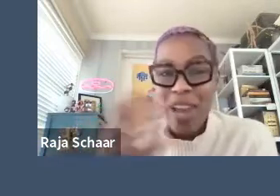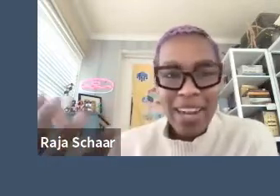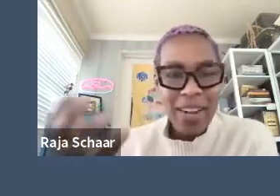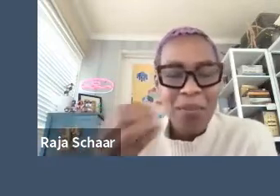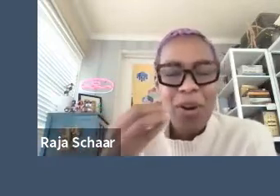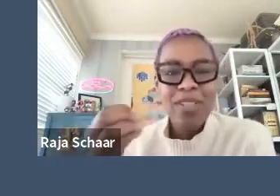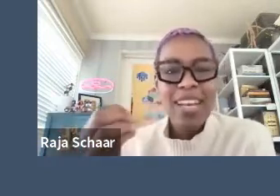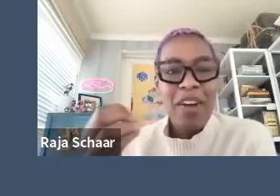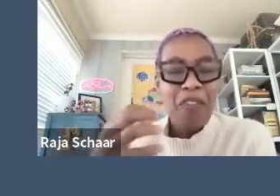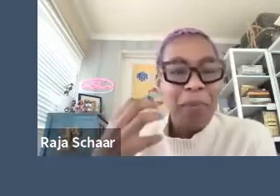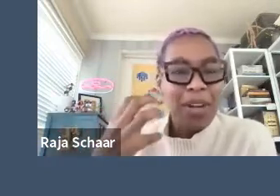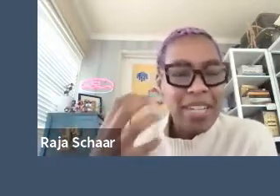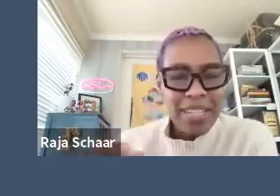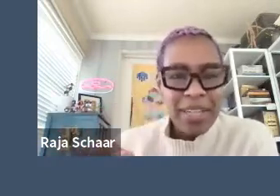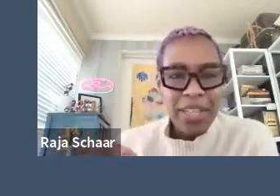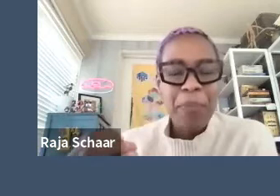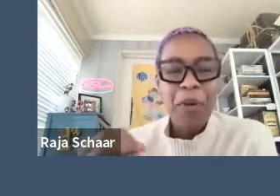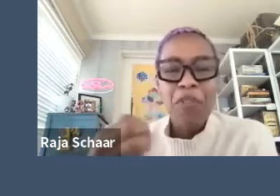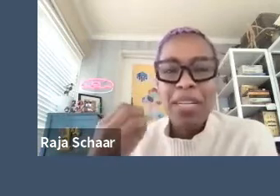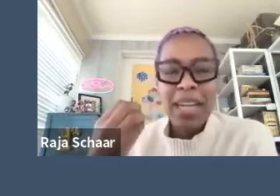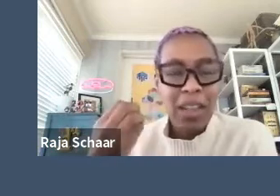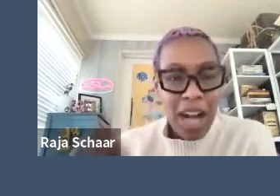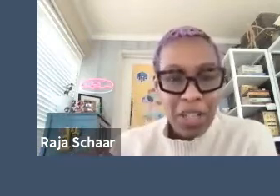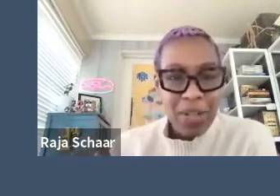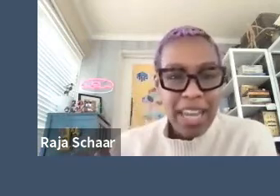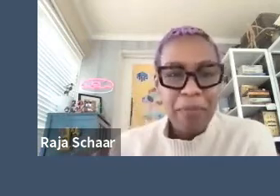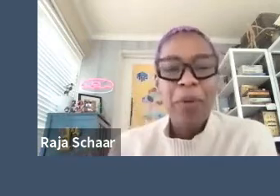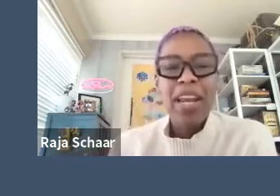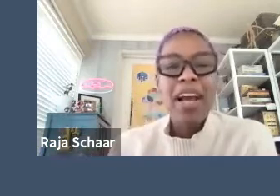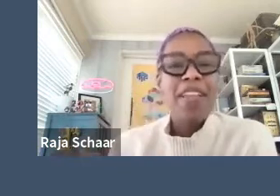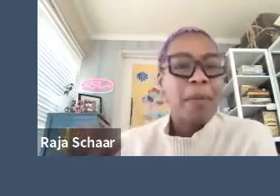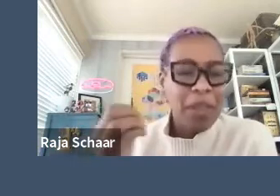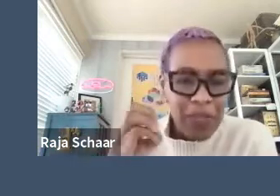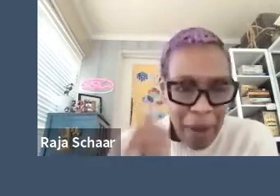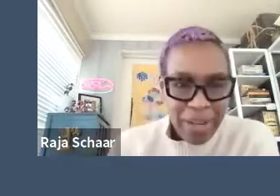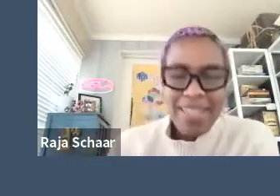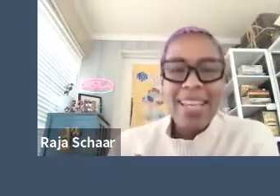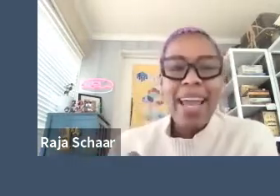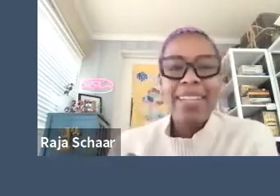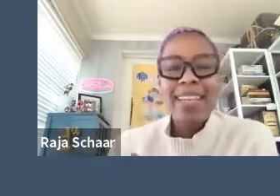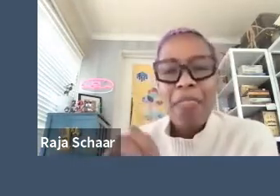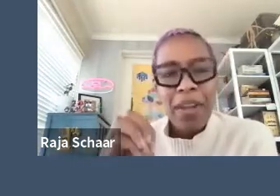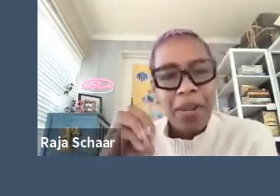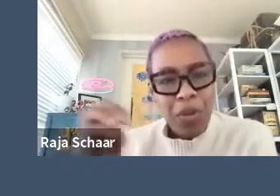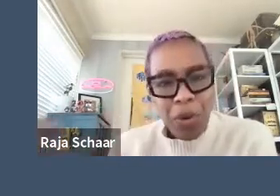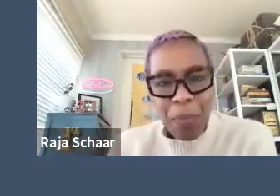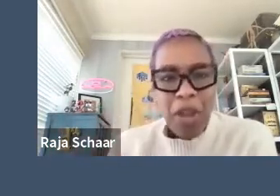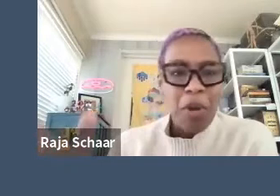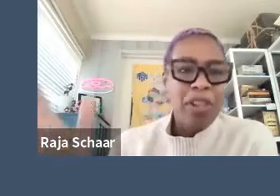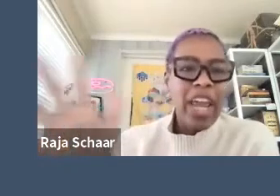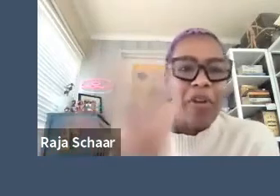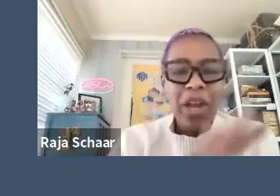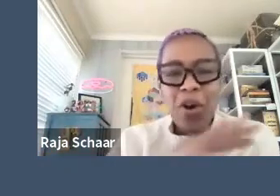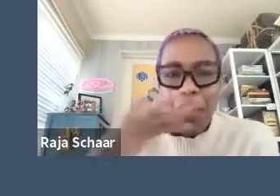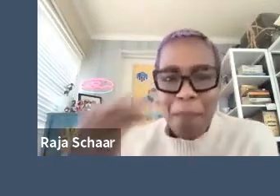that are created in the world from an artistic standpoint, from a technological standpoint, something that's founded in science, that